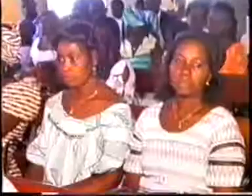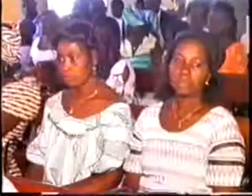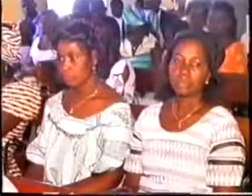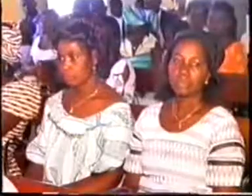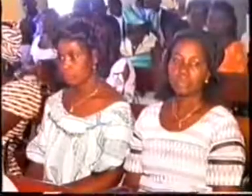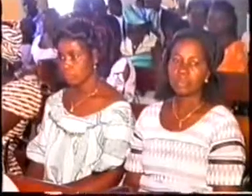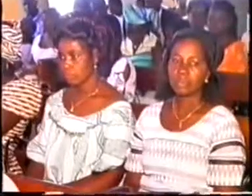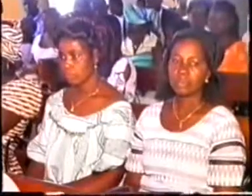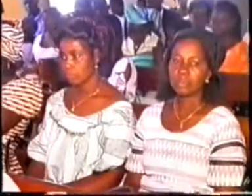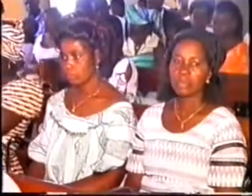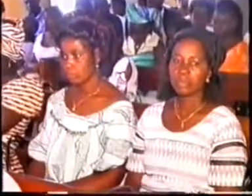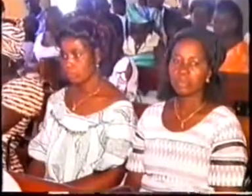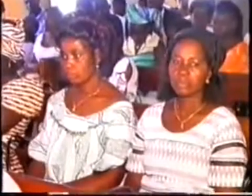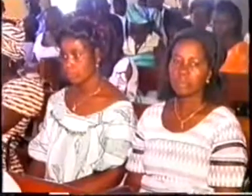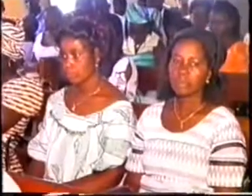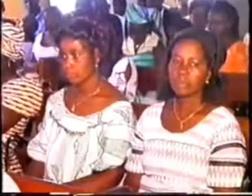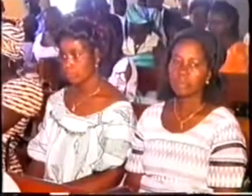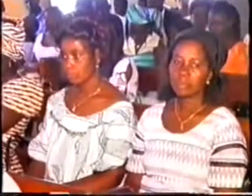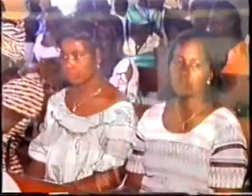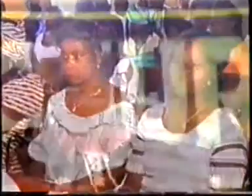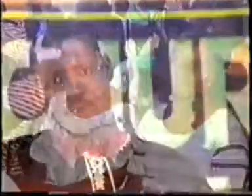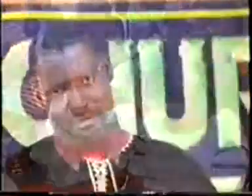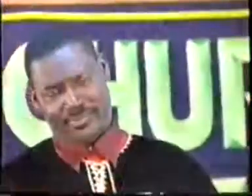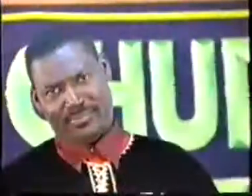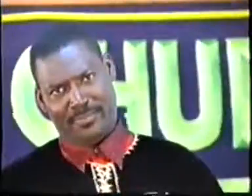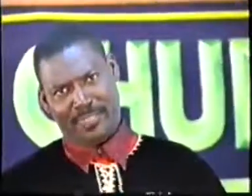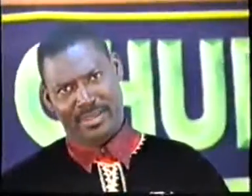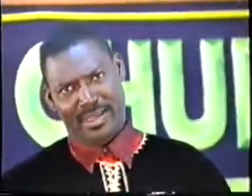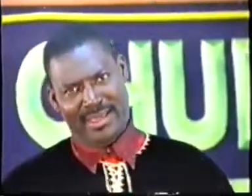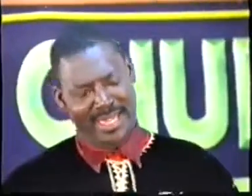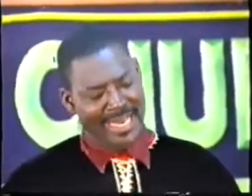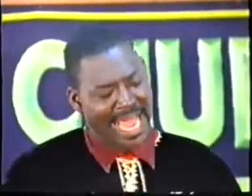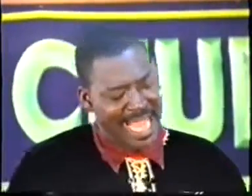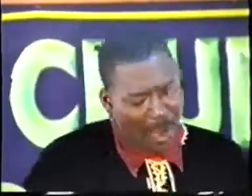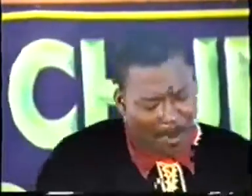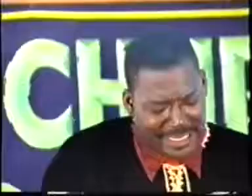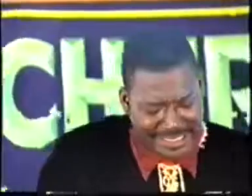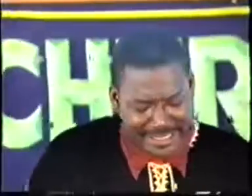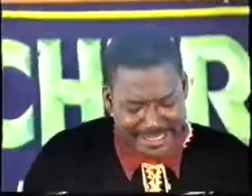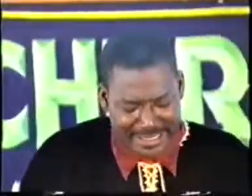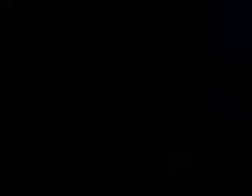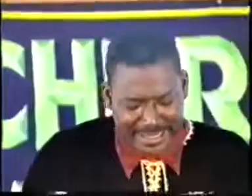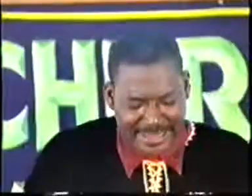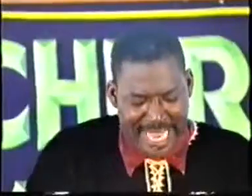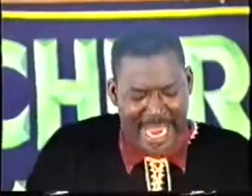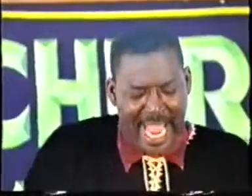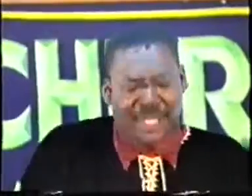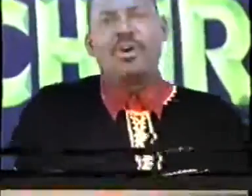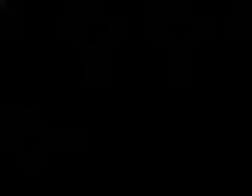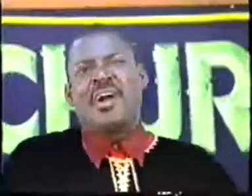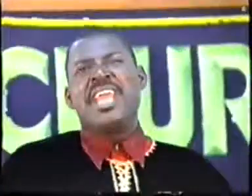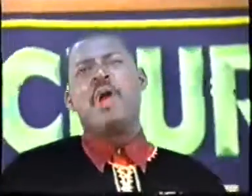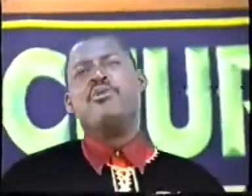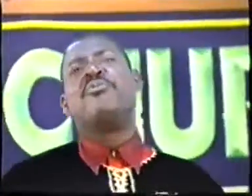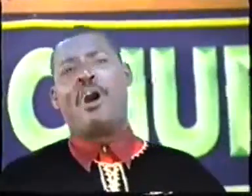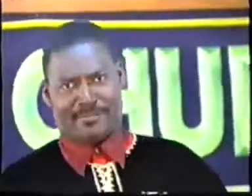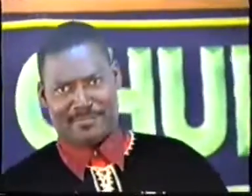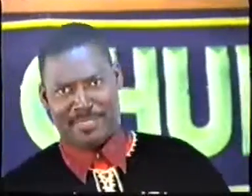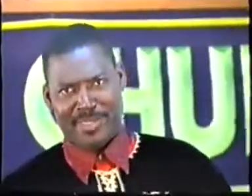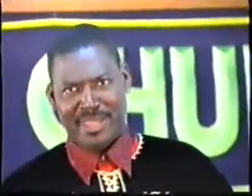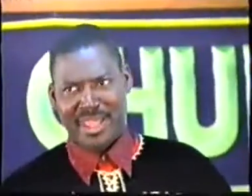ese sa asem we nu yakopon one yen a Christofo na yakopon se ye a Christofo ye ye